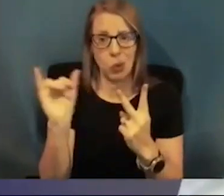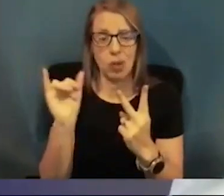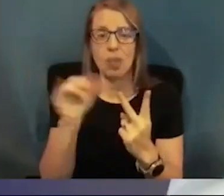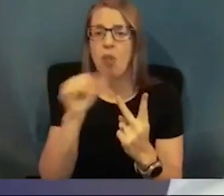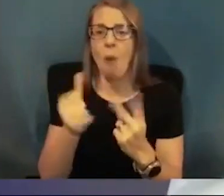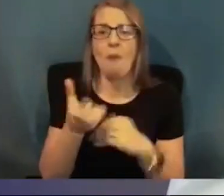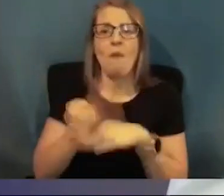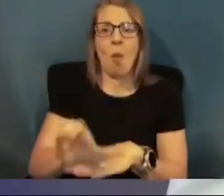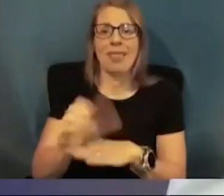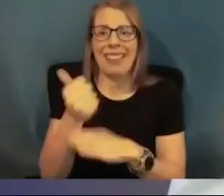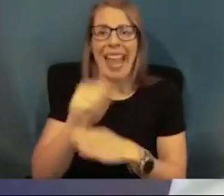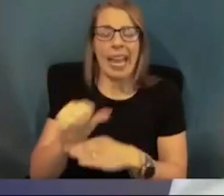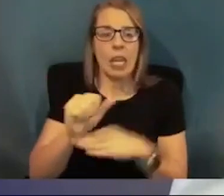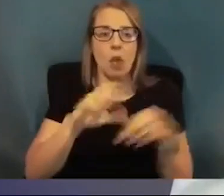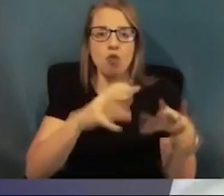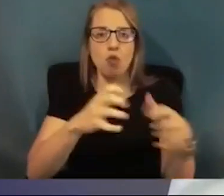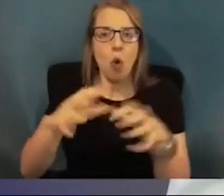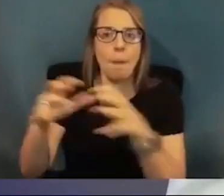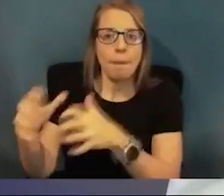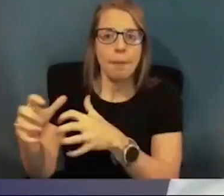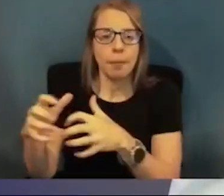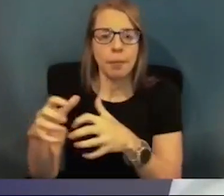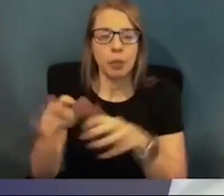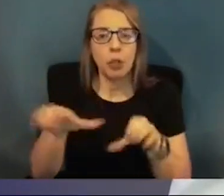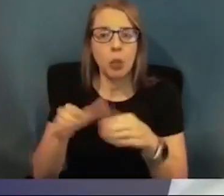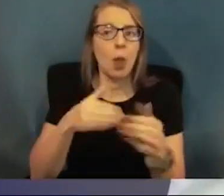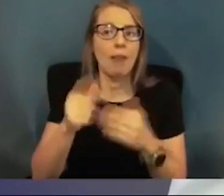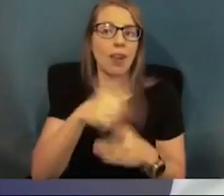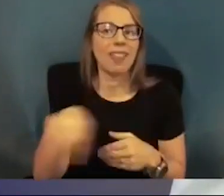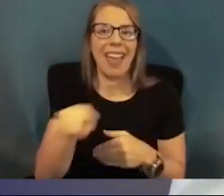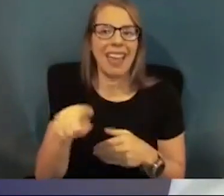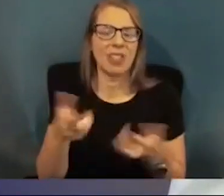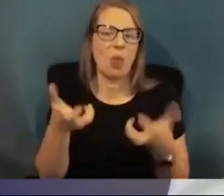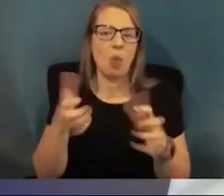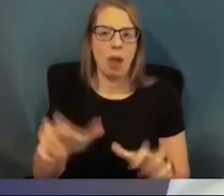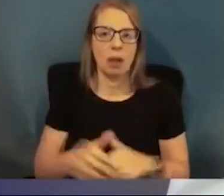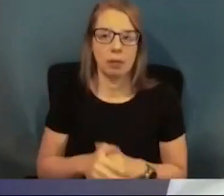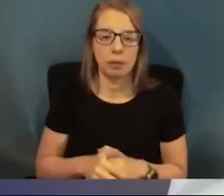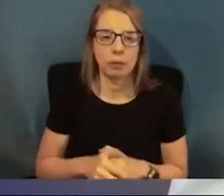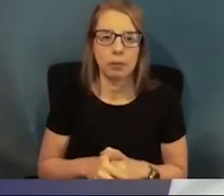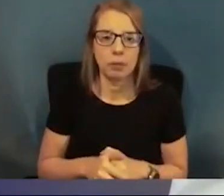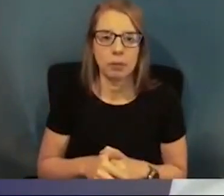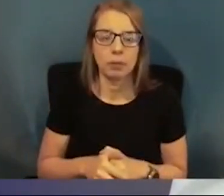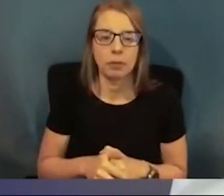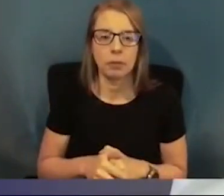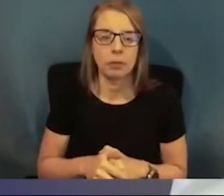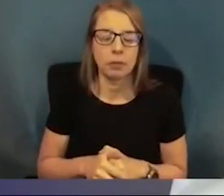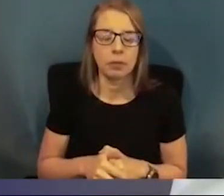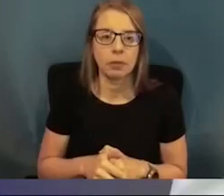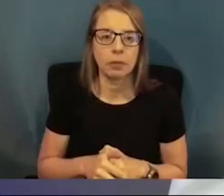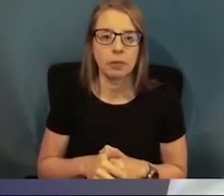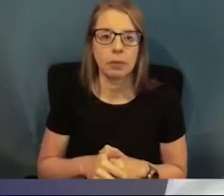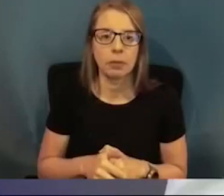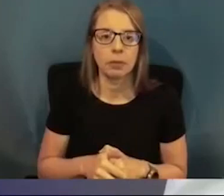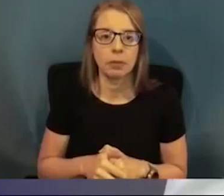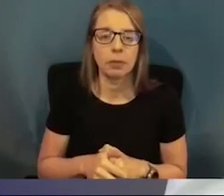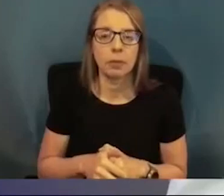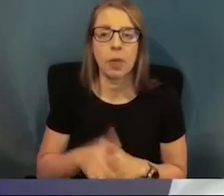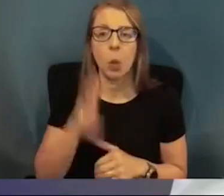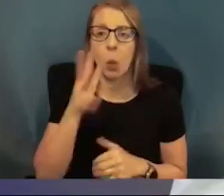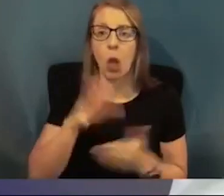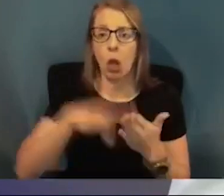do something that they don't want to do. But then as the fall rolls by, we're going to know better. Is this COVID, particularly the